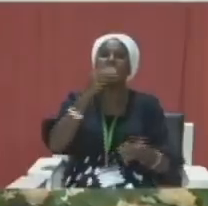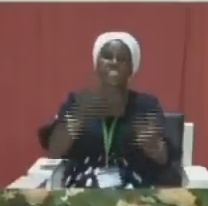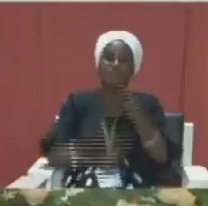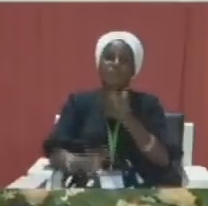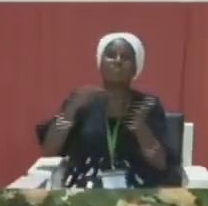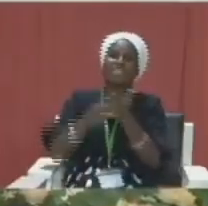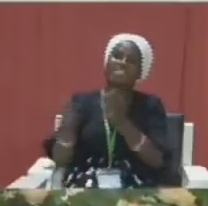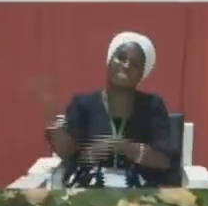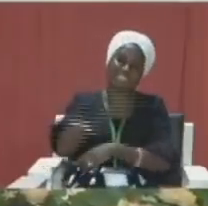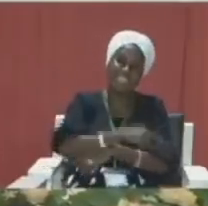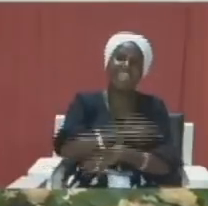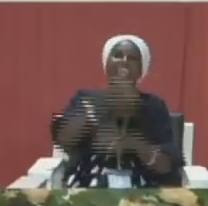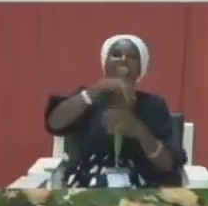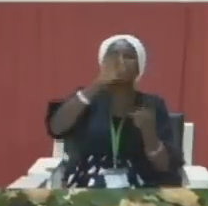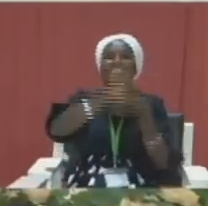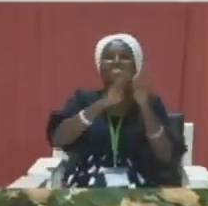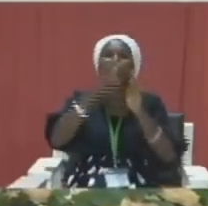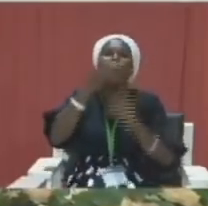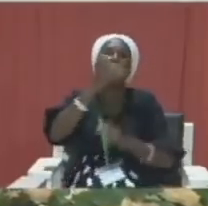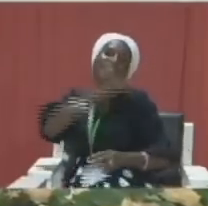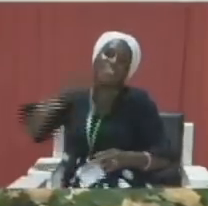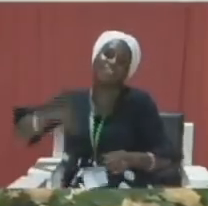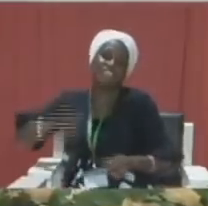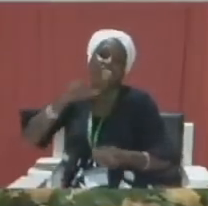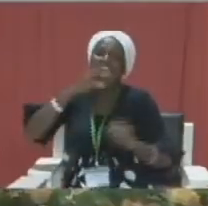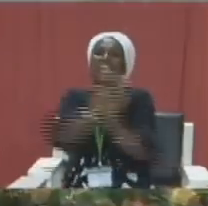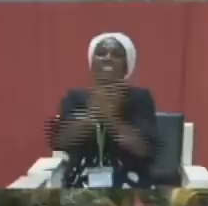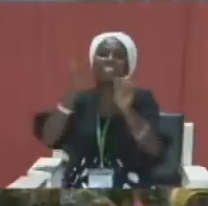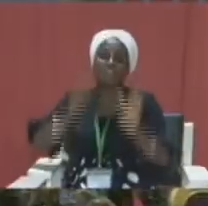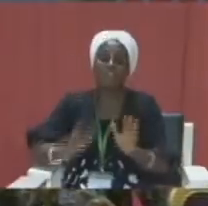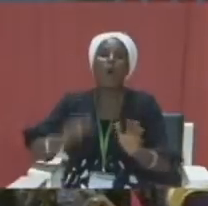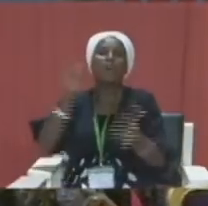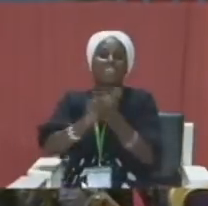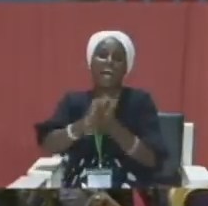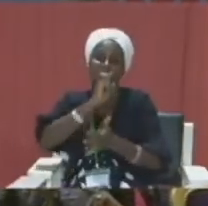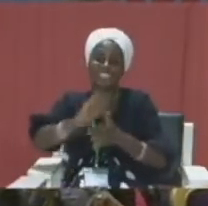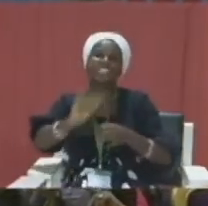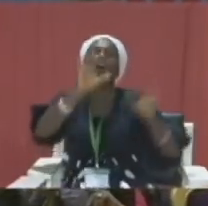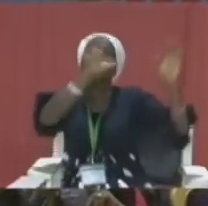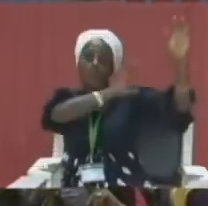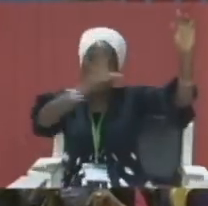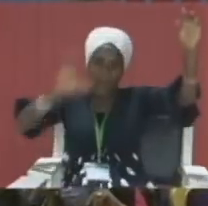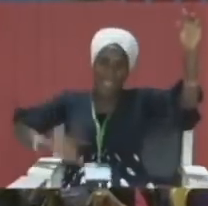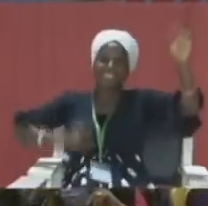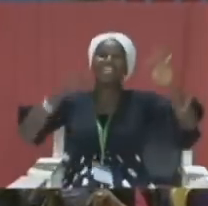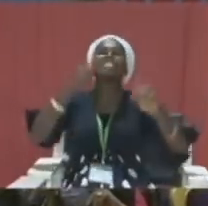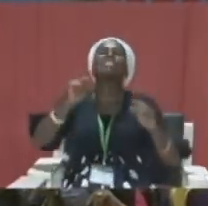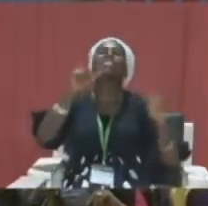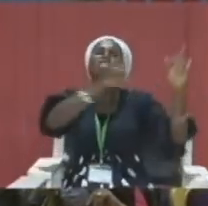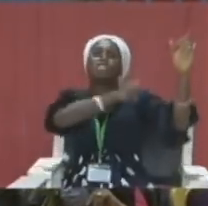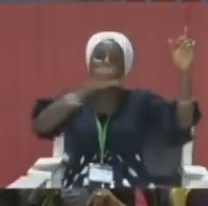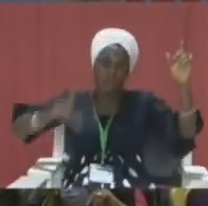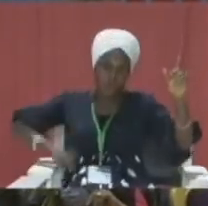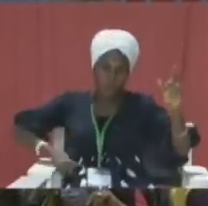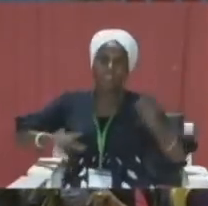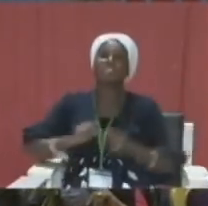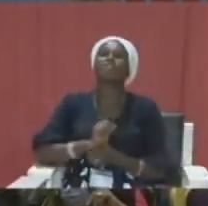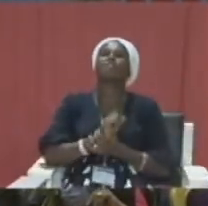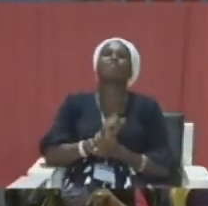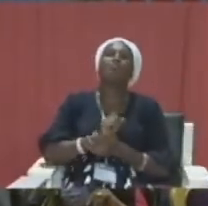David a Savior, who is Christ the Lord. Go, you will find